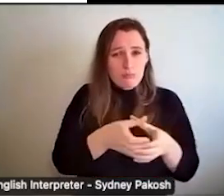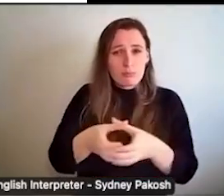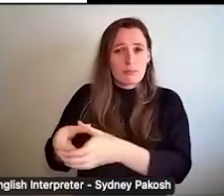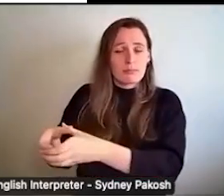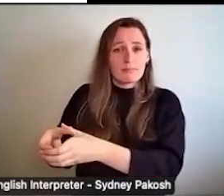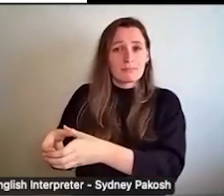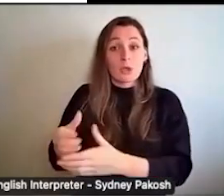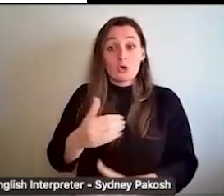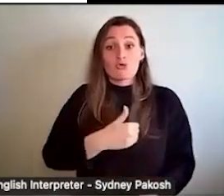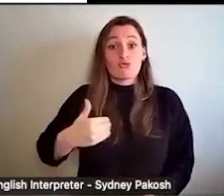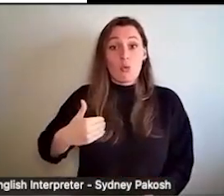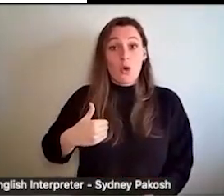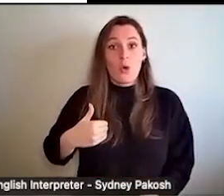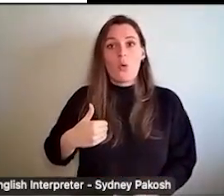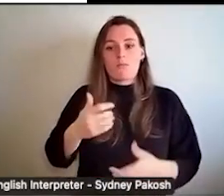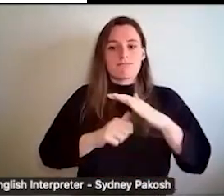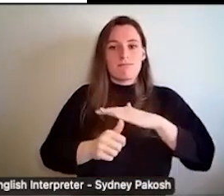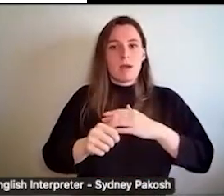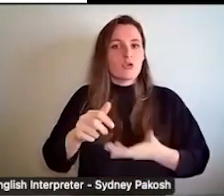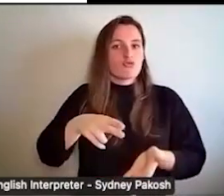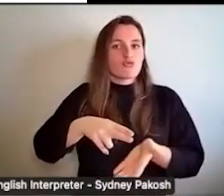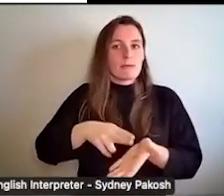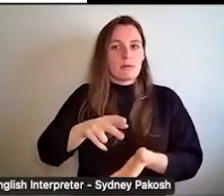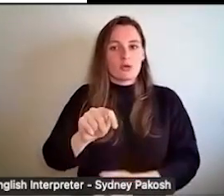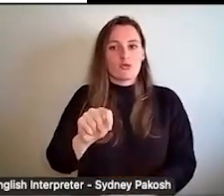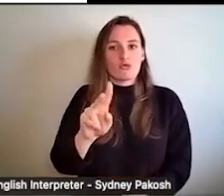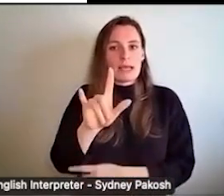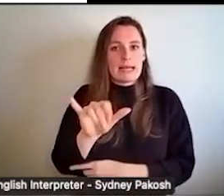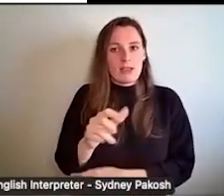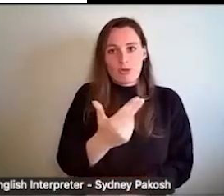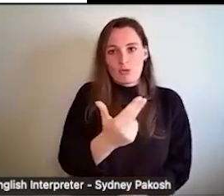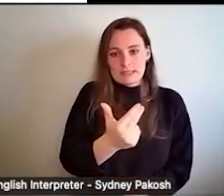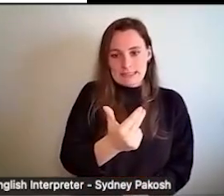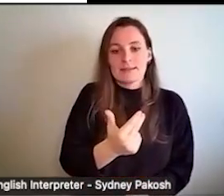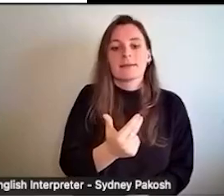Treaty 13 with the Mississaugas of the Credit.